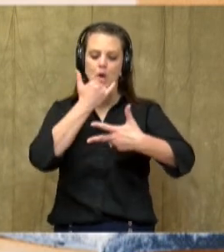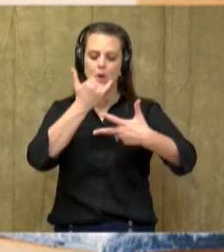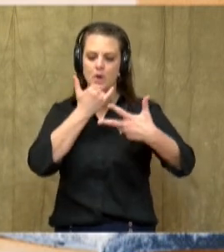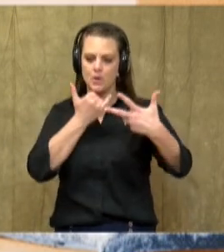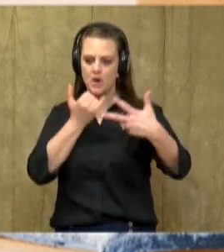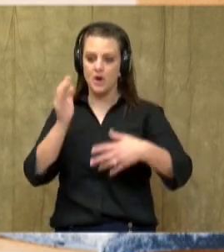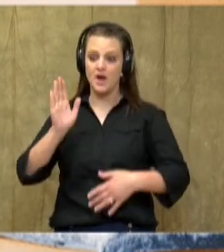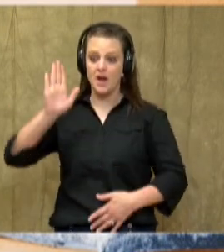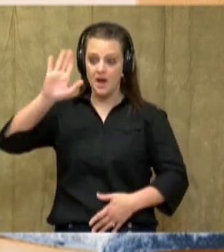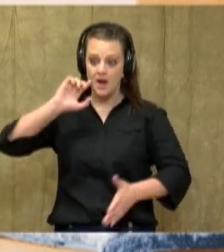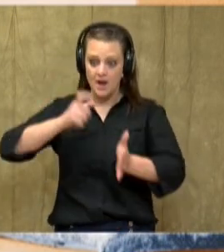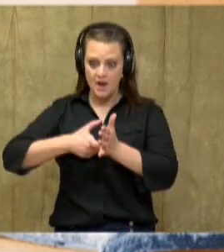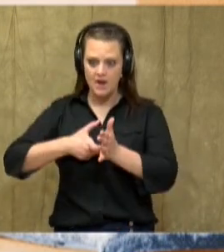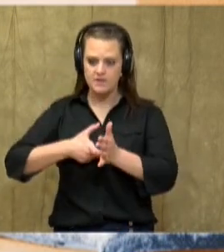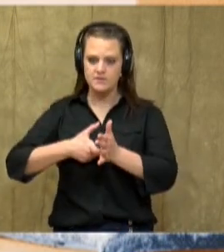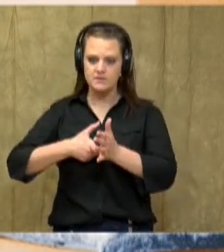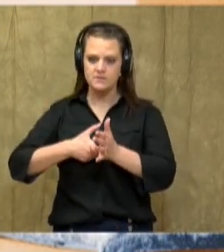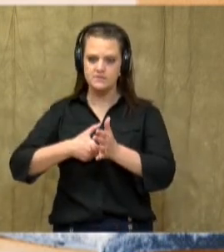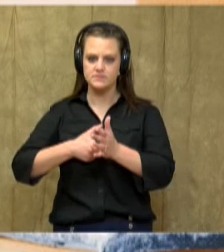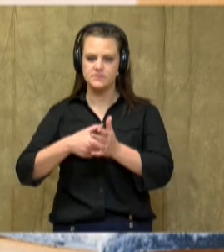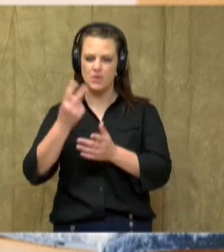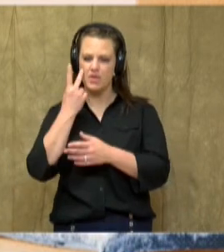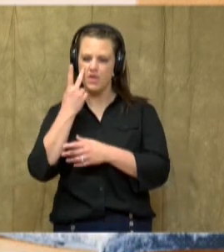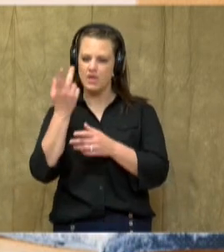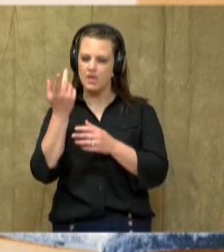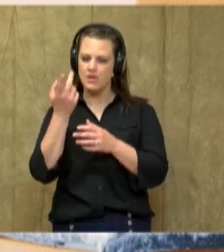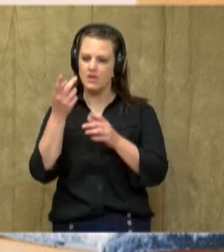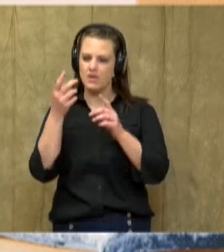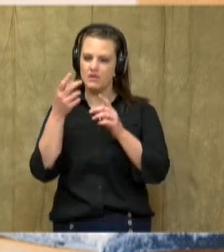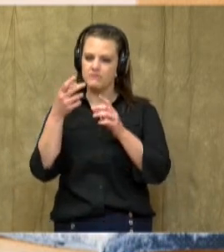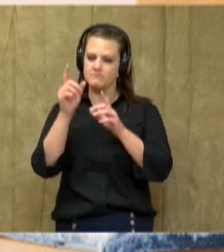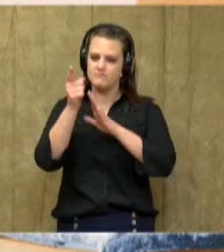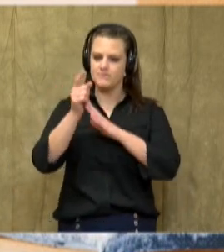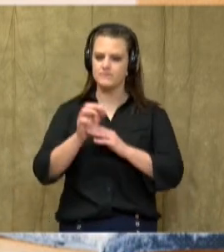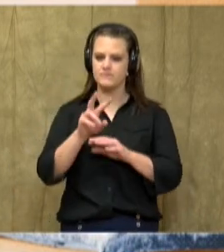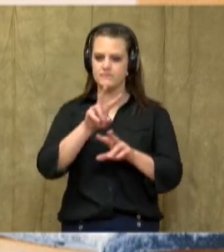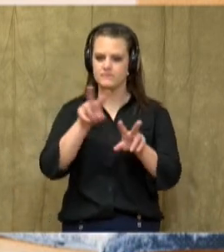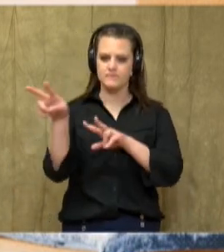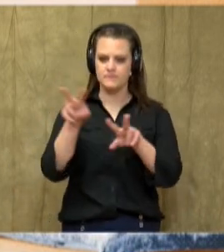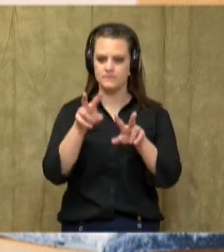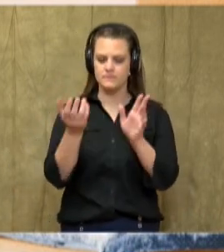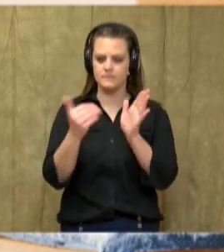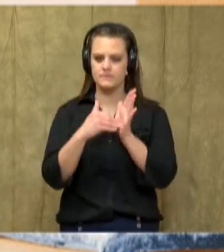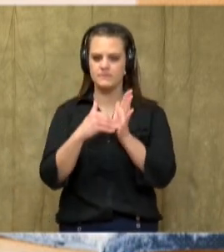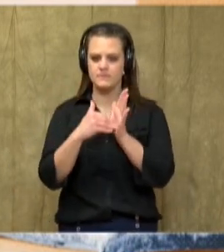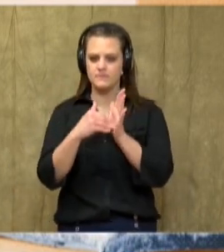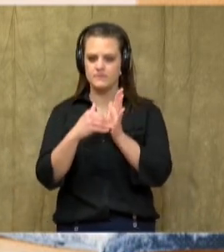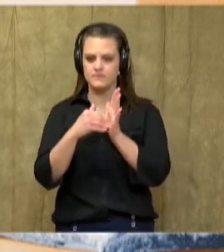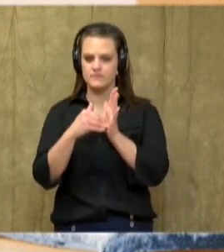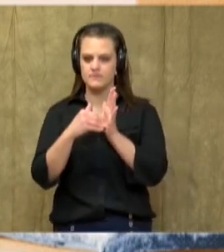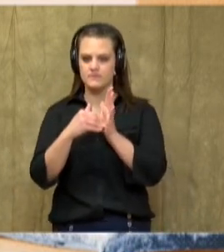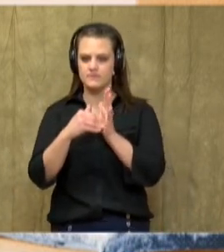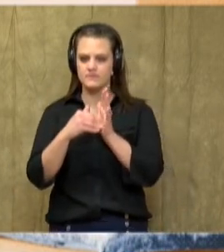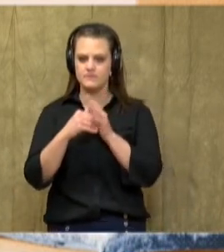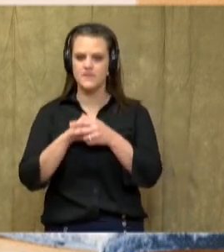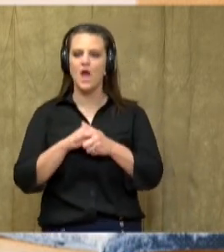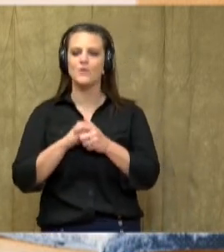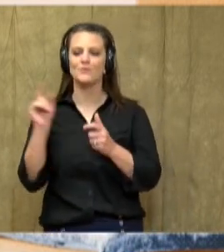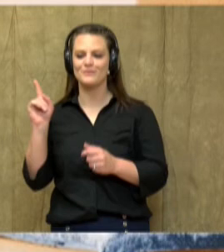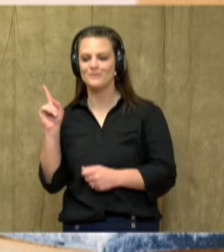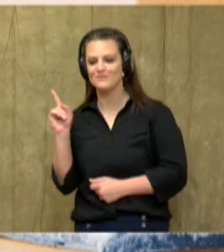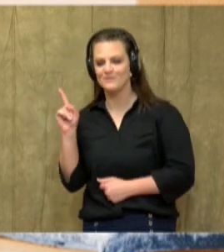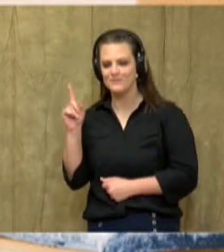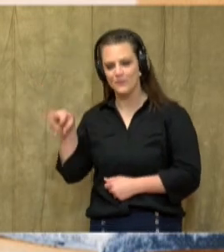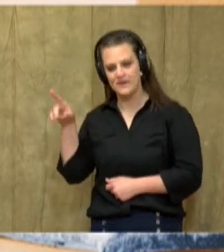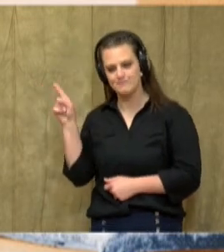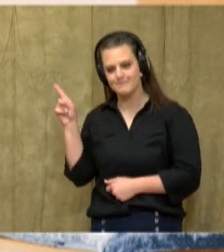them. So I want you to look for a minute. Read that sentence again. There are 3 things wrong with